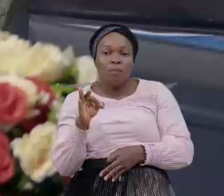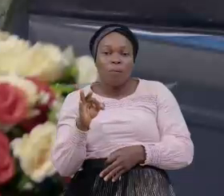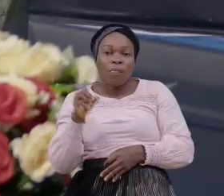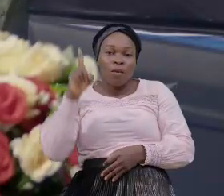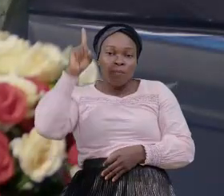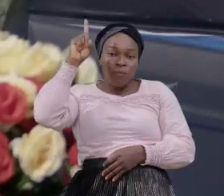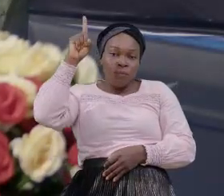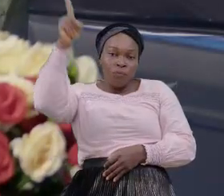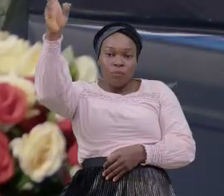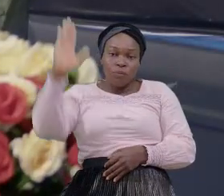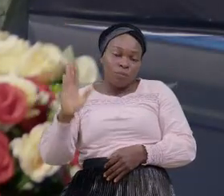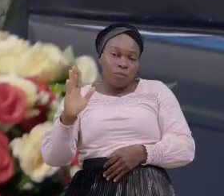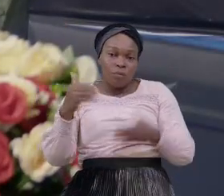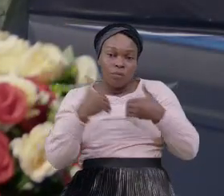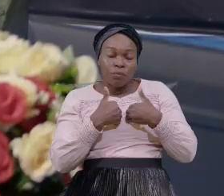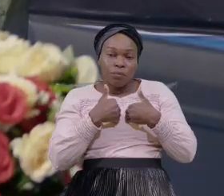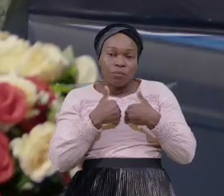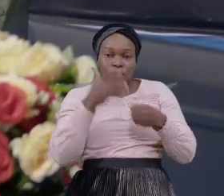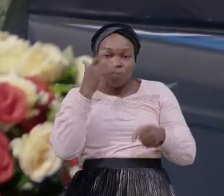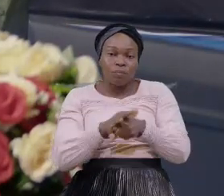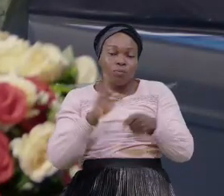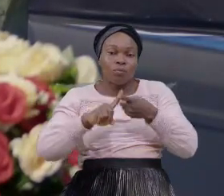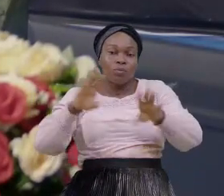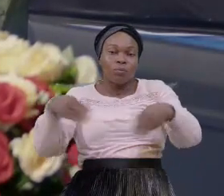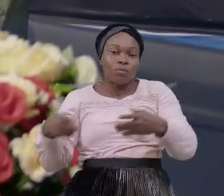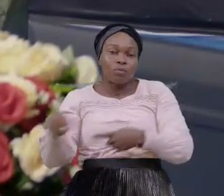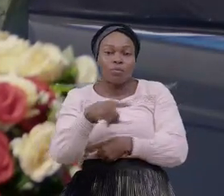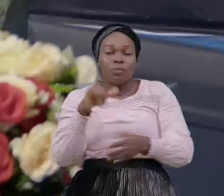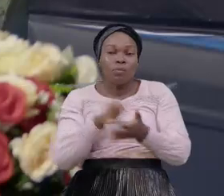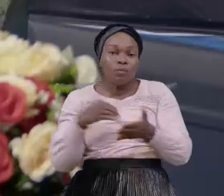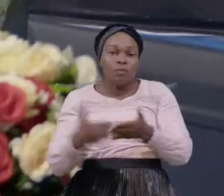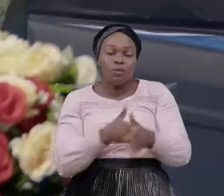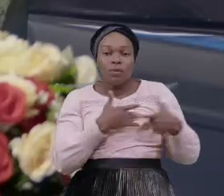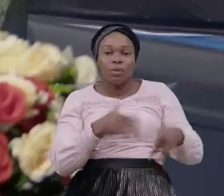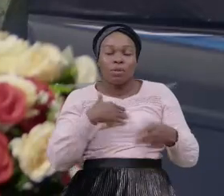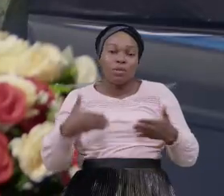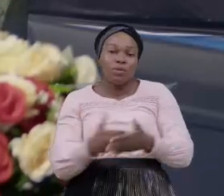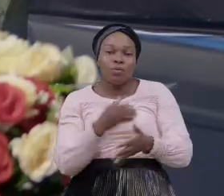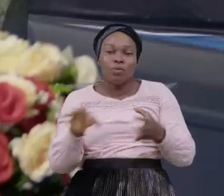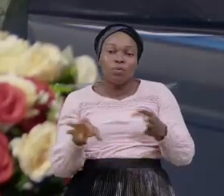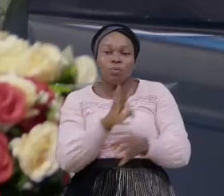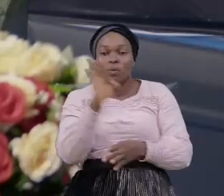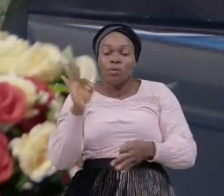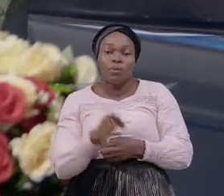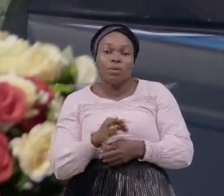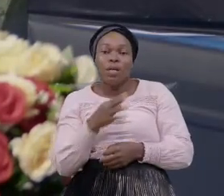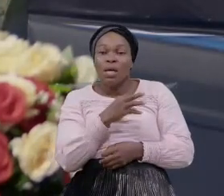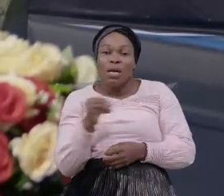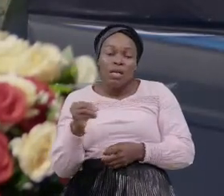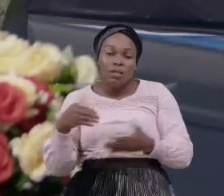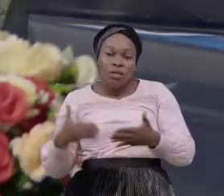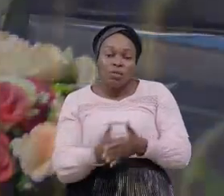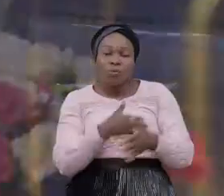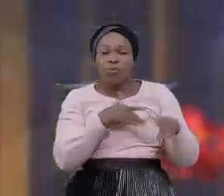not at your back, not somewhere afar, inside you. A new spirit. You'll